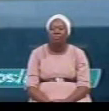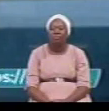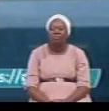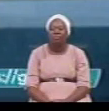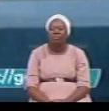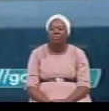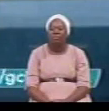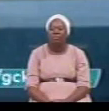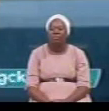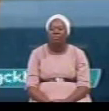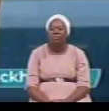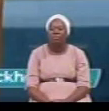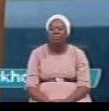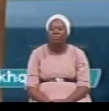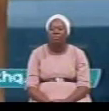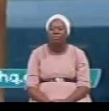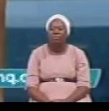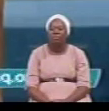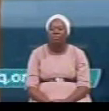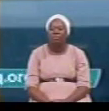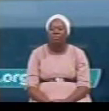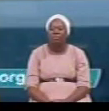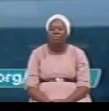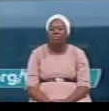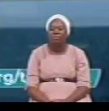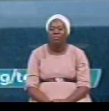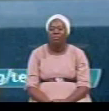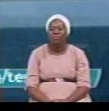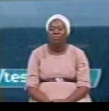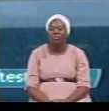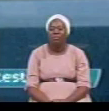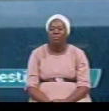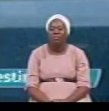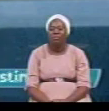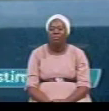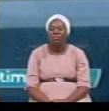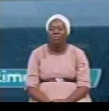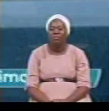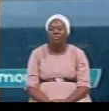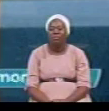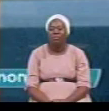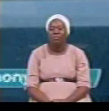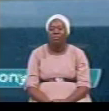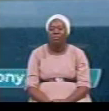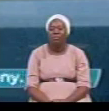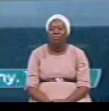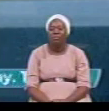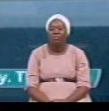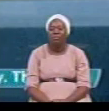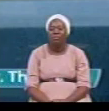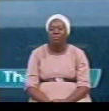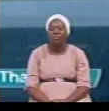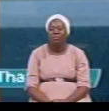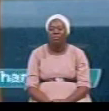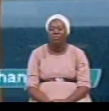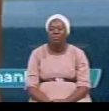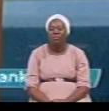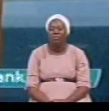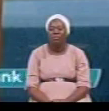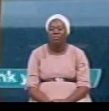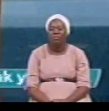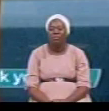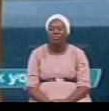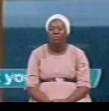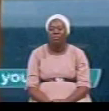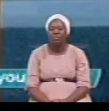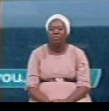Naliza kuli sister and tela maundu Kaunda Square. So, nale lwala mulo. Yale